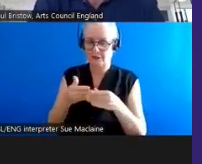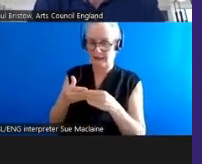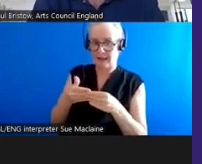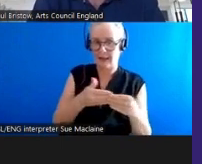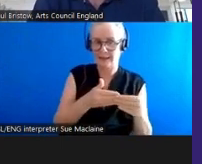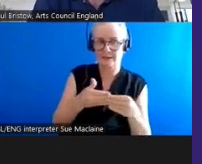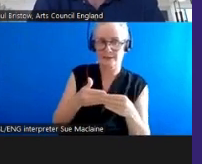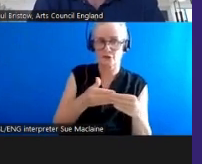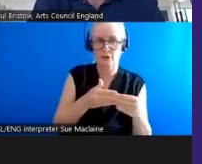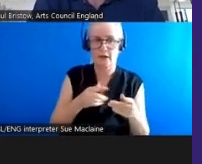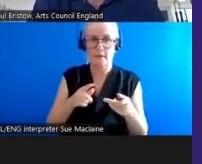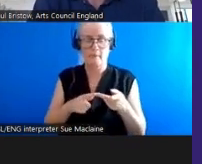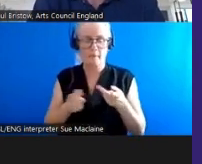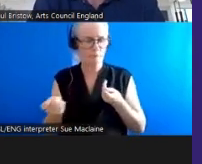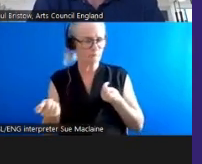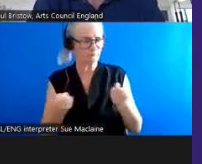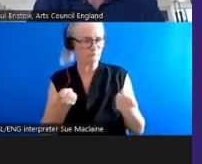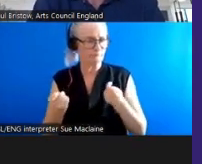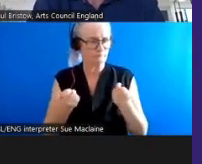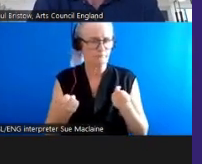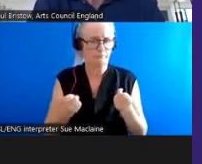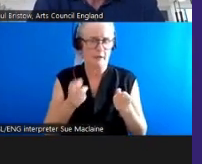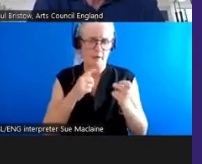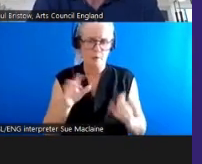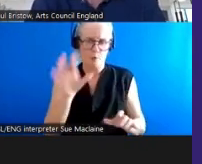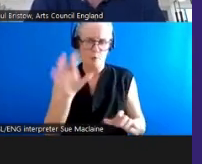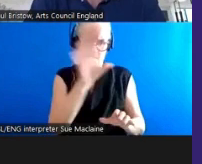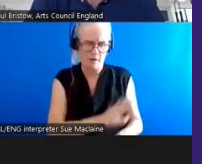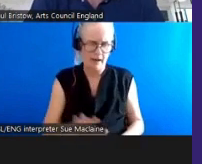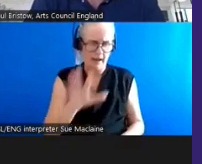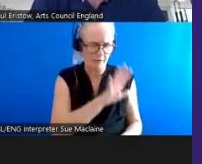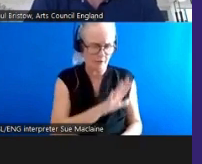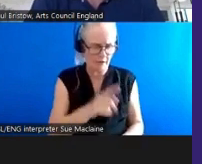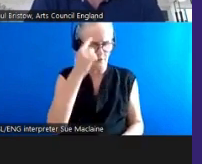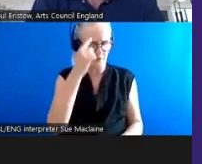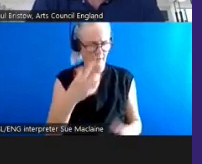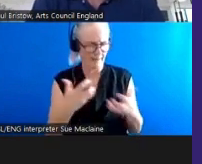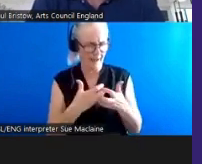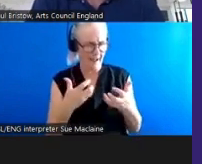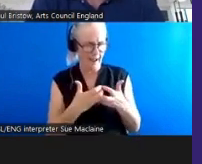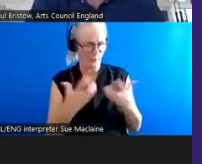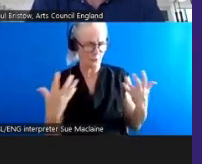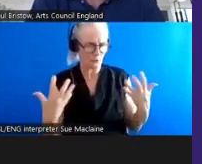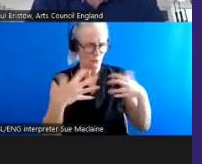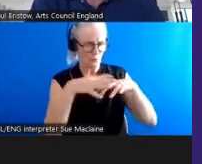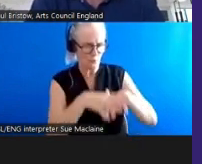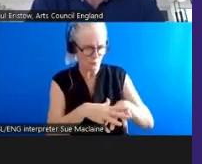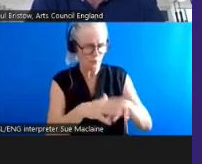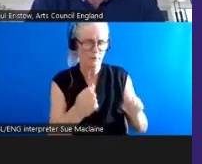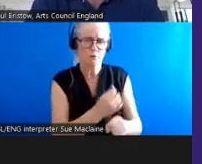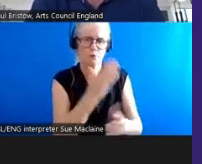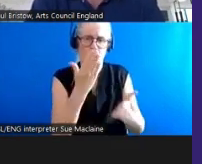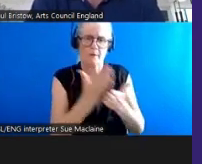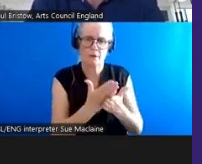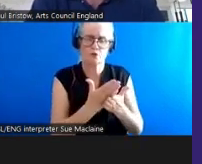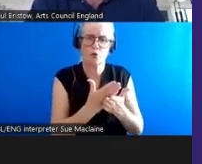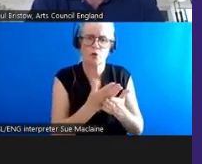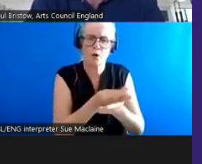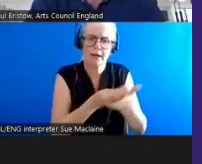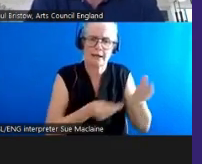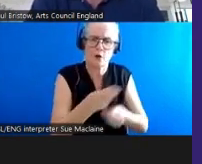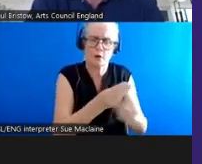that's more meaningful for the economy of a place. But also the chance to intervene strategically, to take